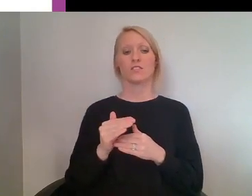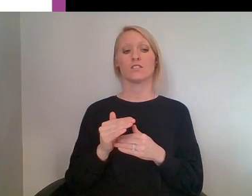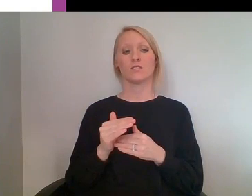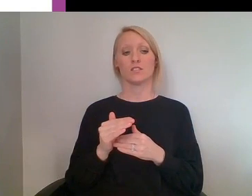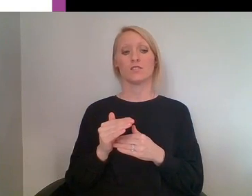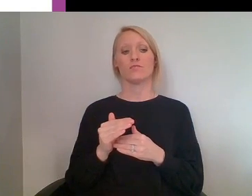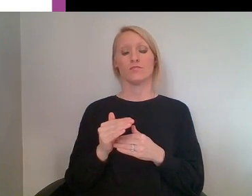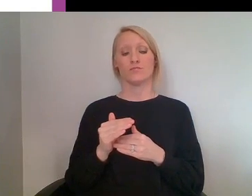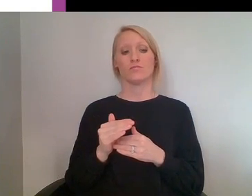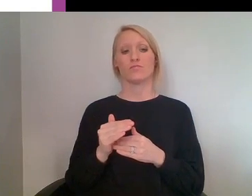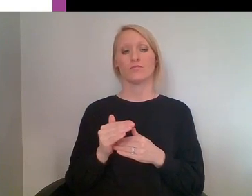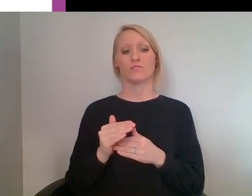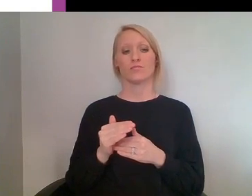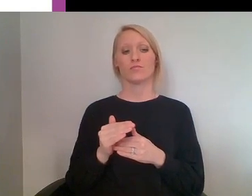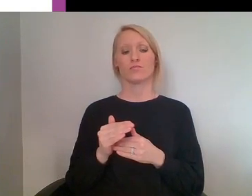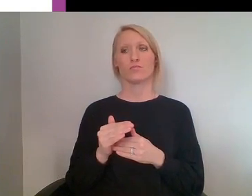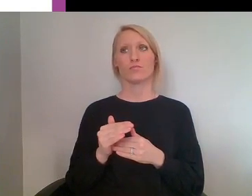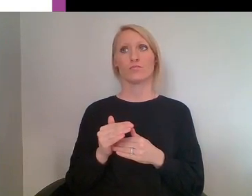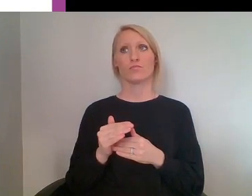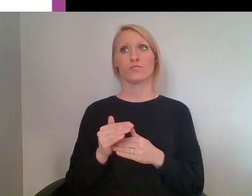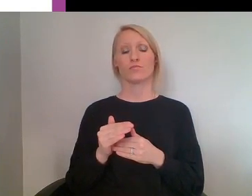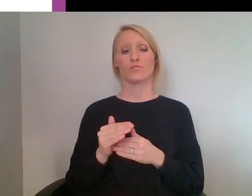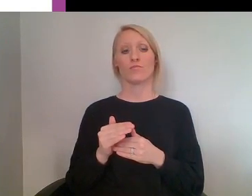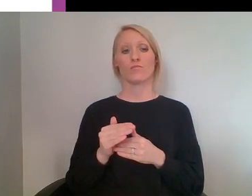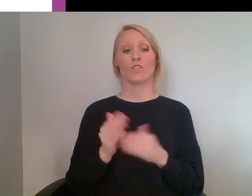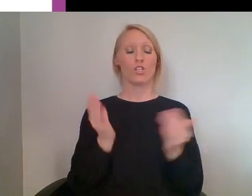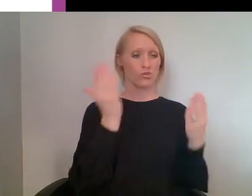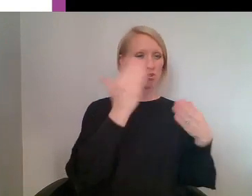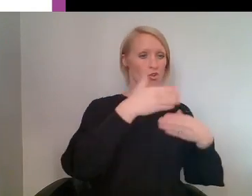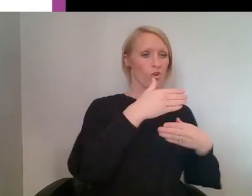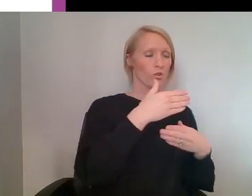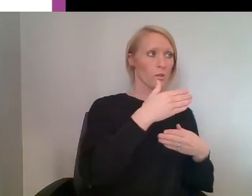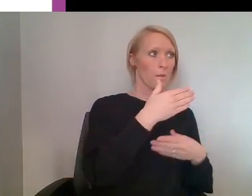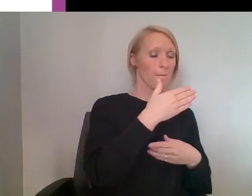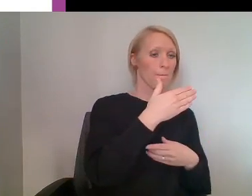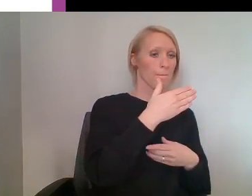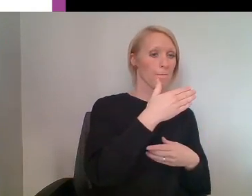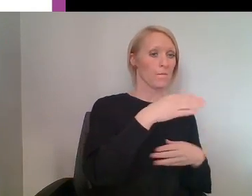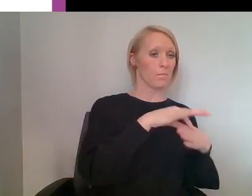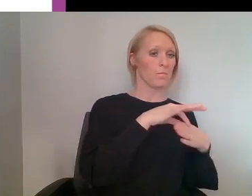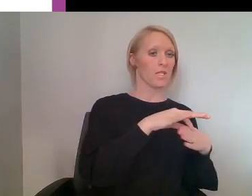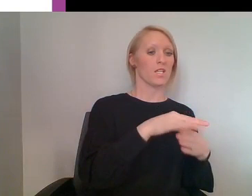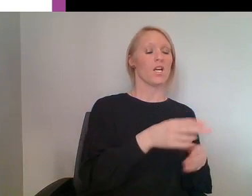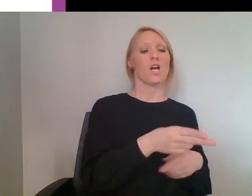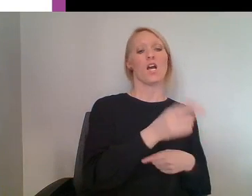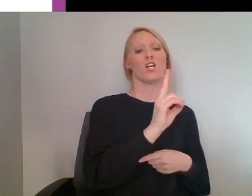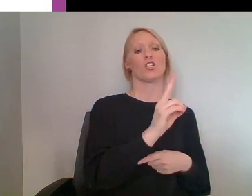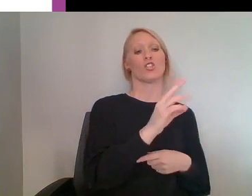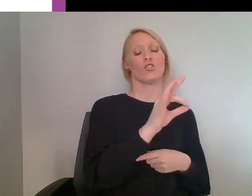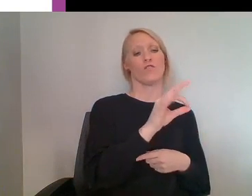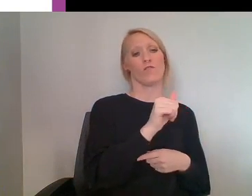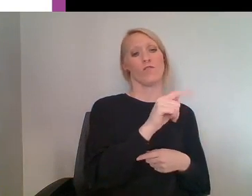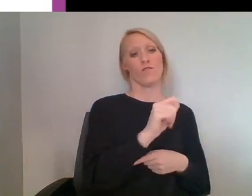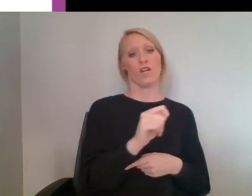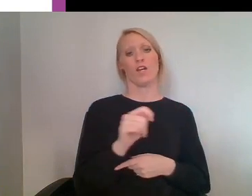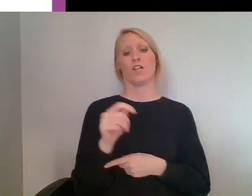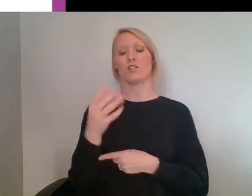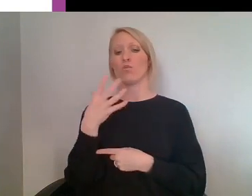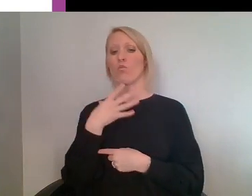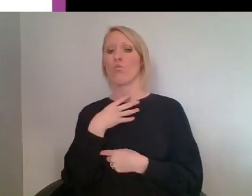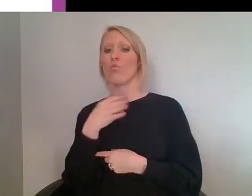wings, those have a higher content of fat. Just based on where they are in the bird, that's where the fat goes into those